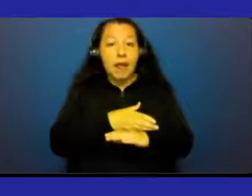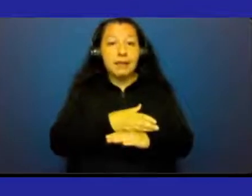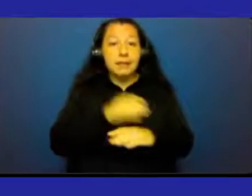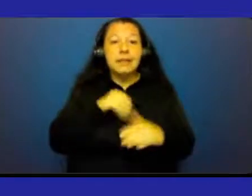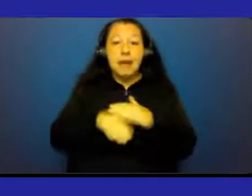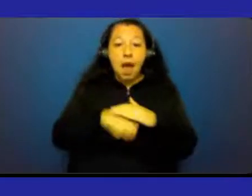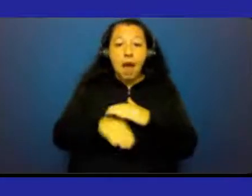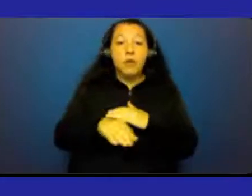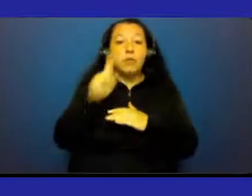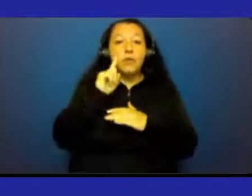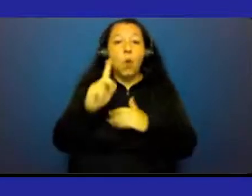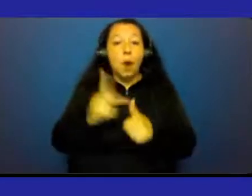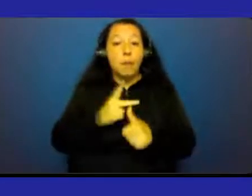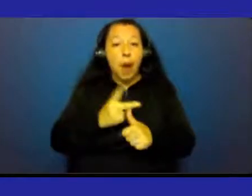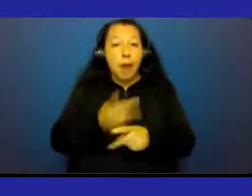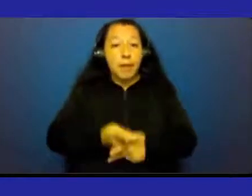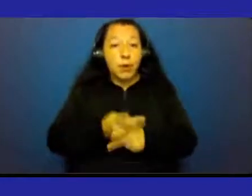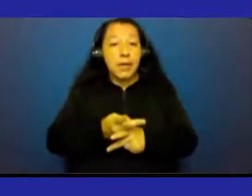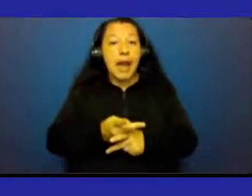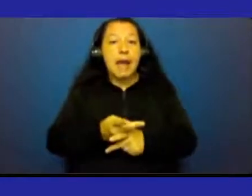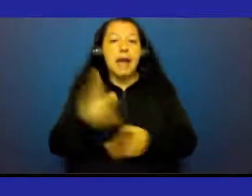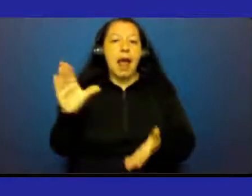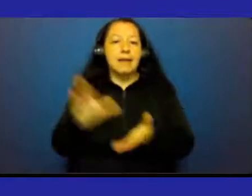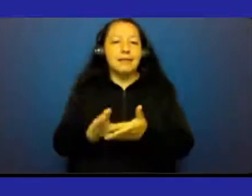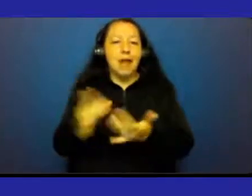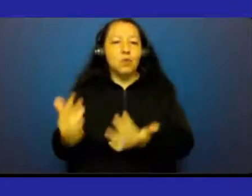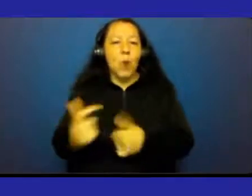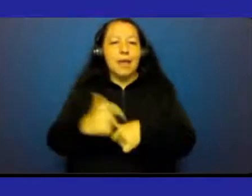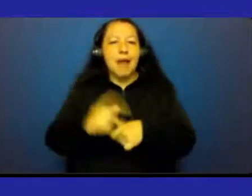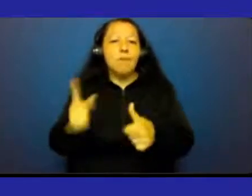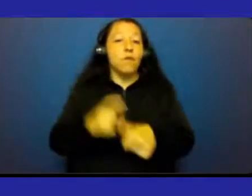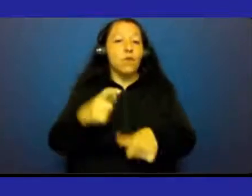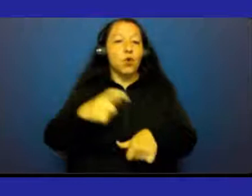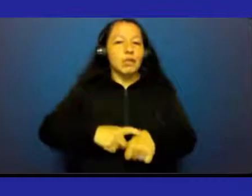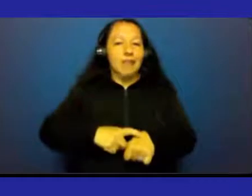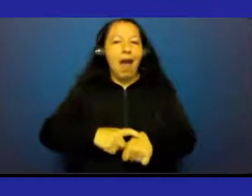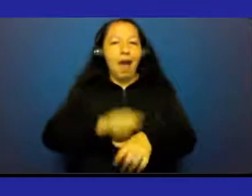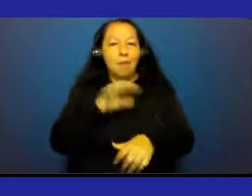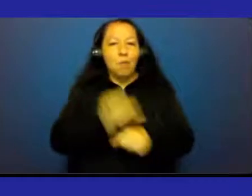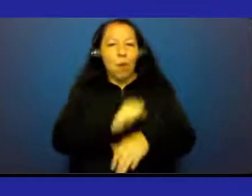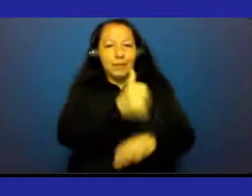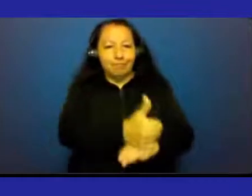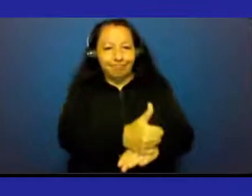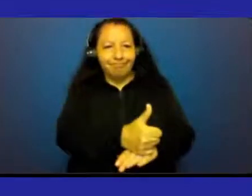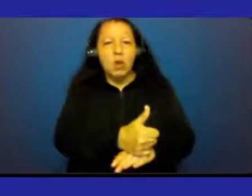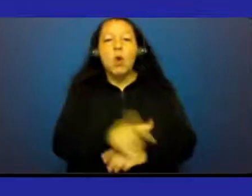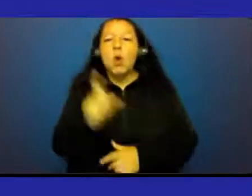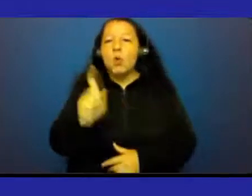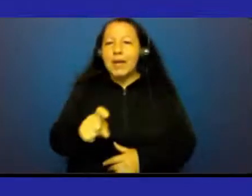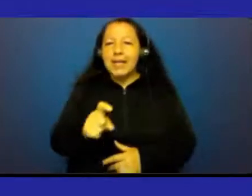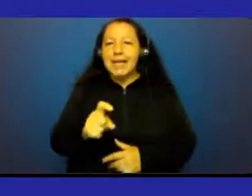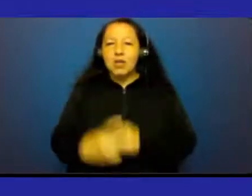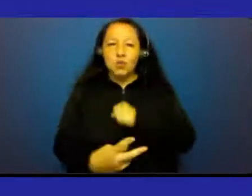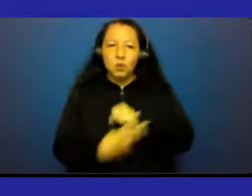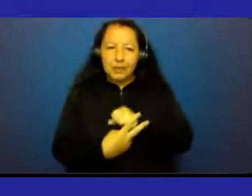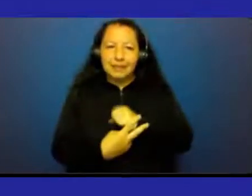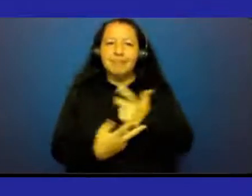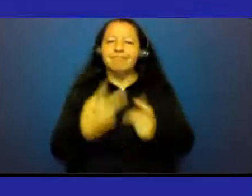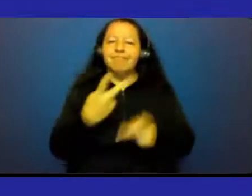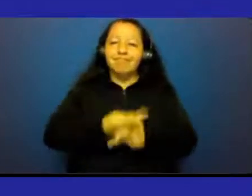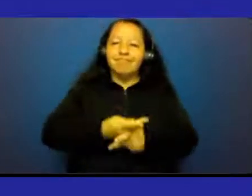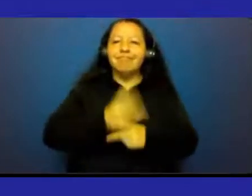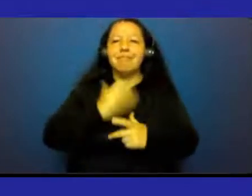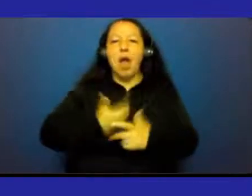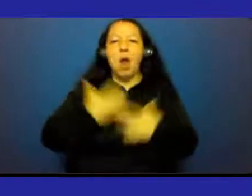the waiting time for first-time appointments. We need to retain our healthcare providers and recruit